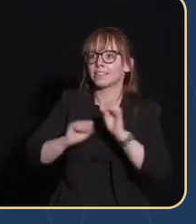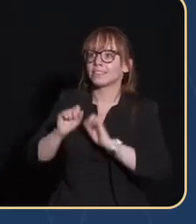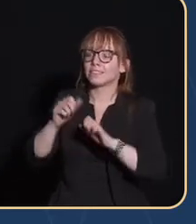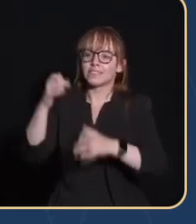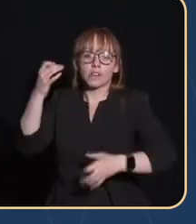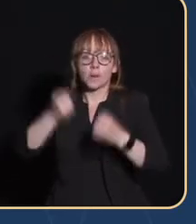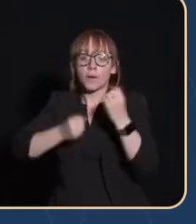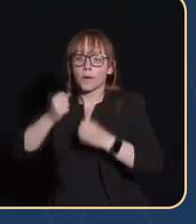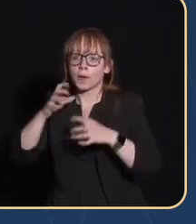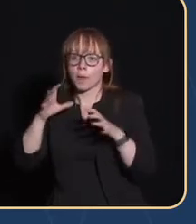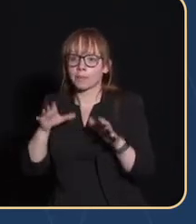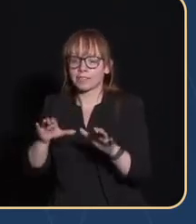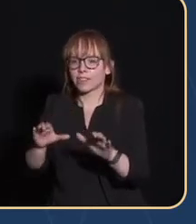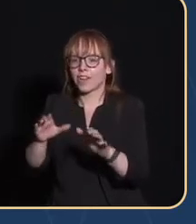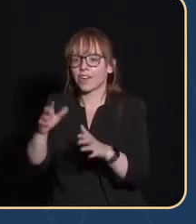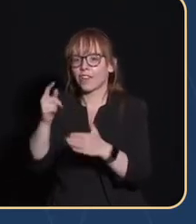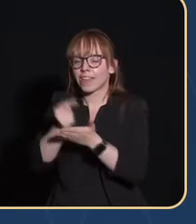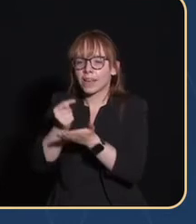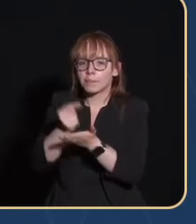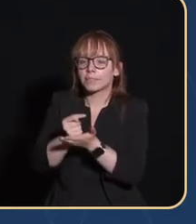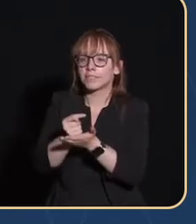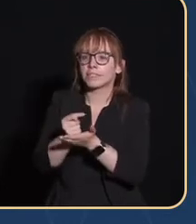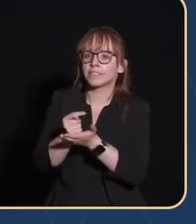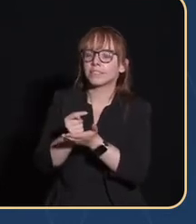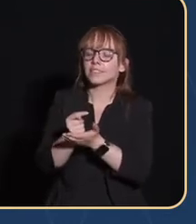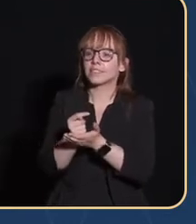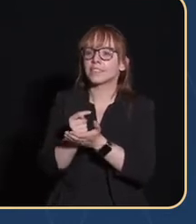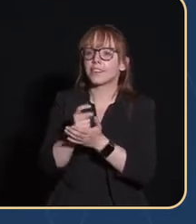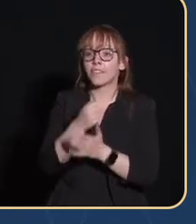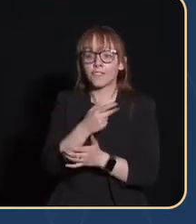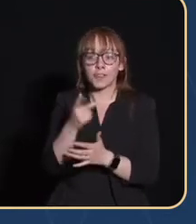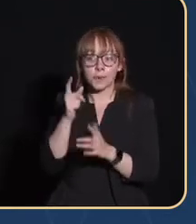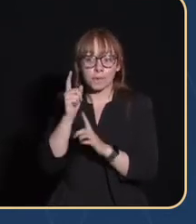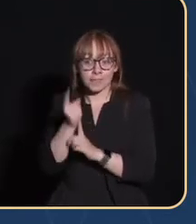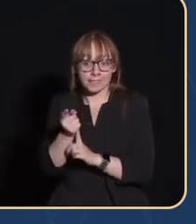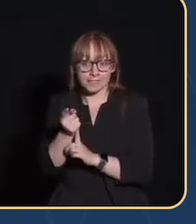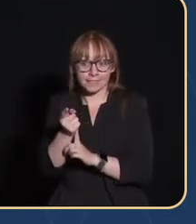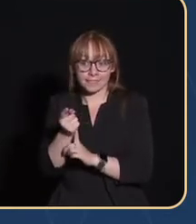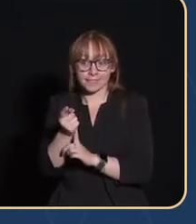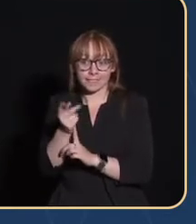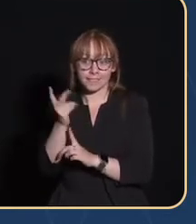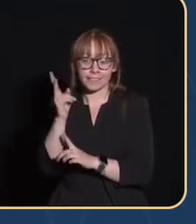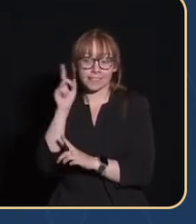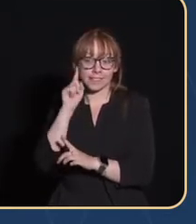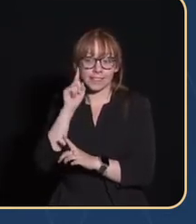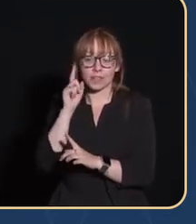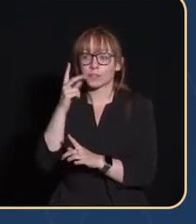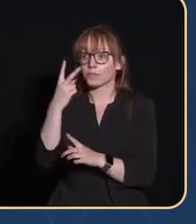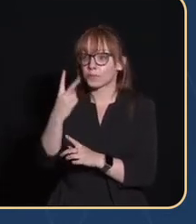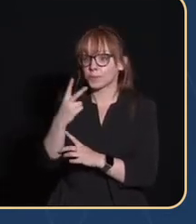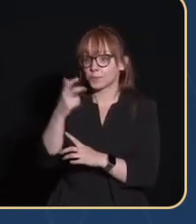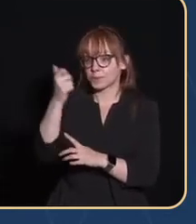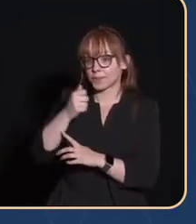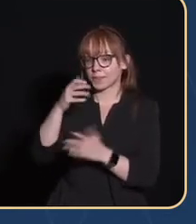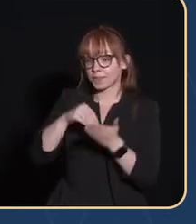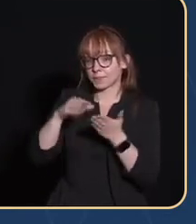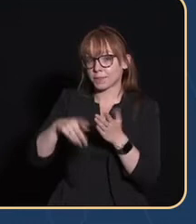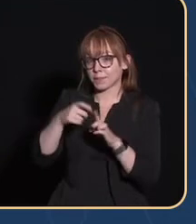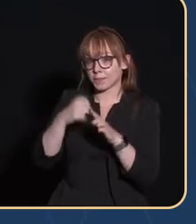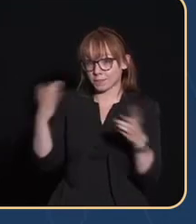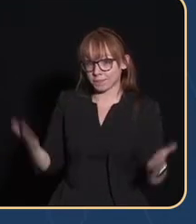to massage therapy. In a couple minutes, we'll hear from 2 scholarship students from this